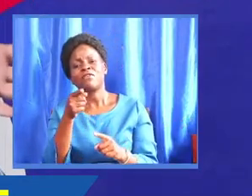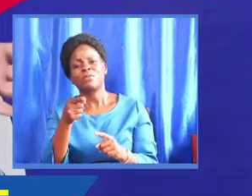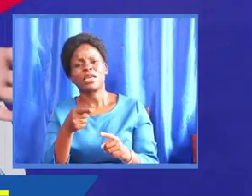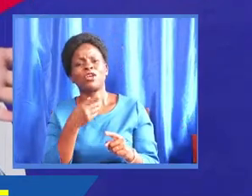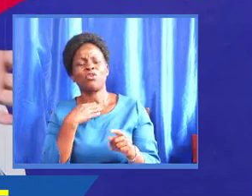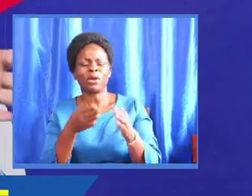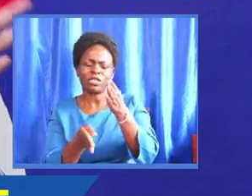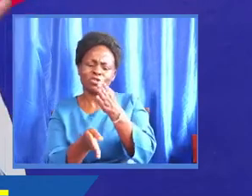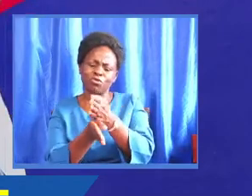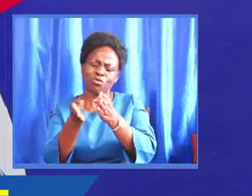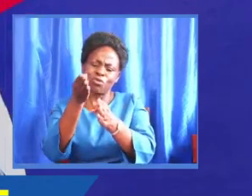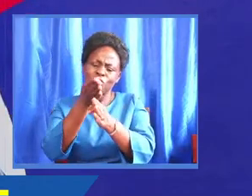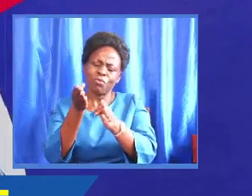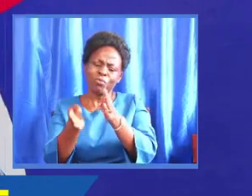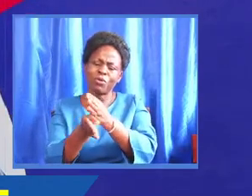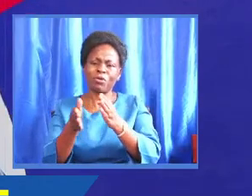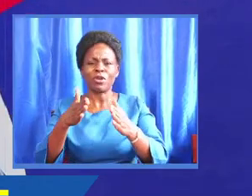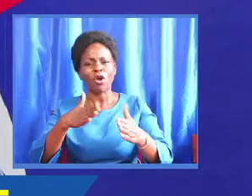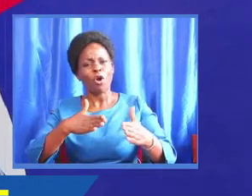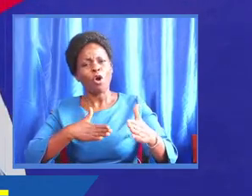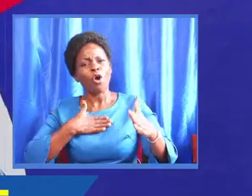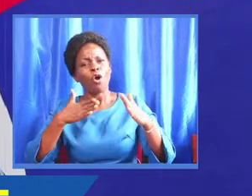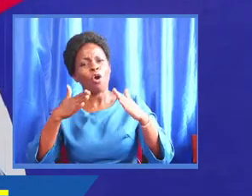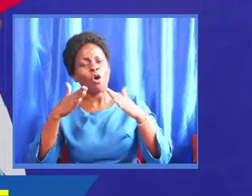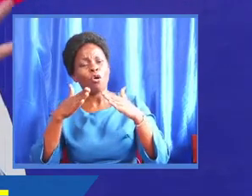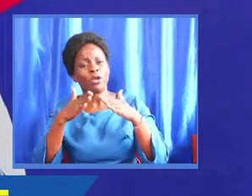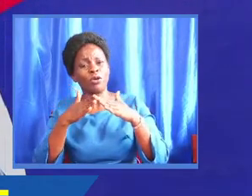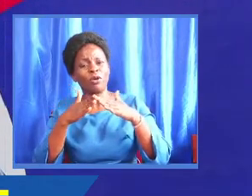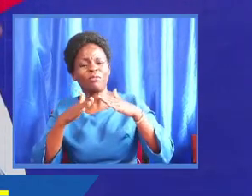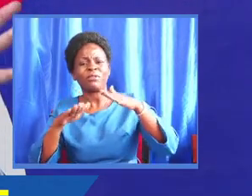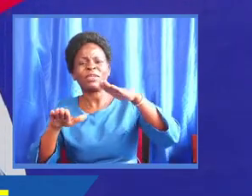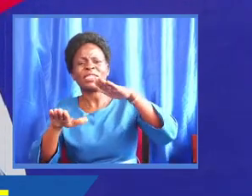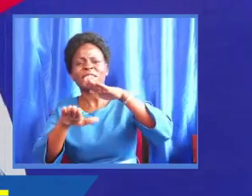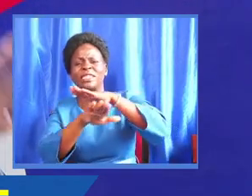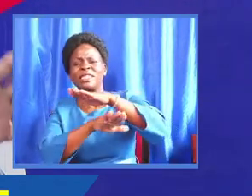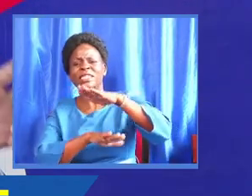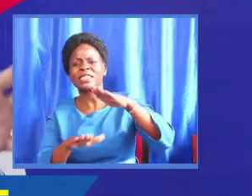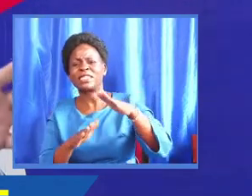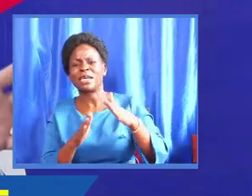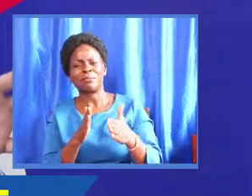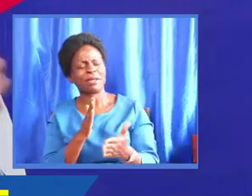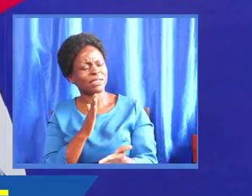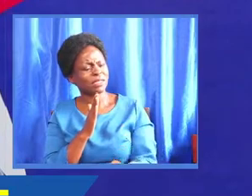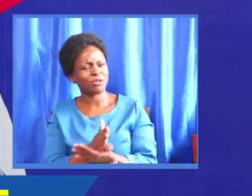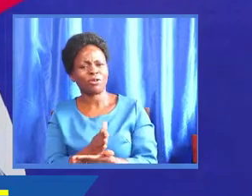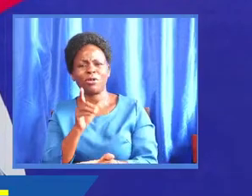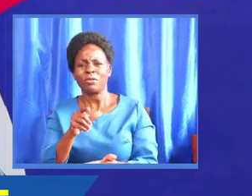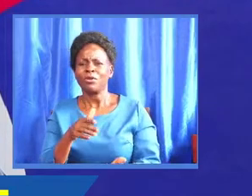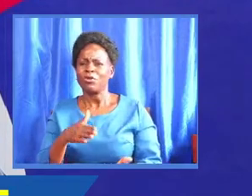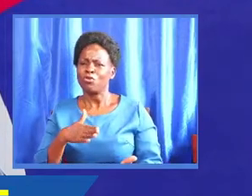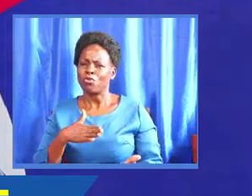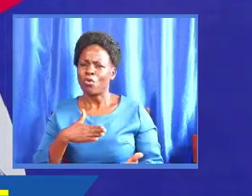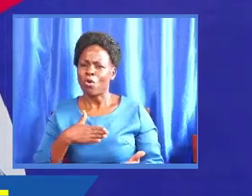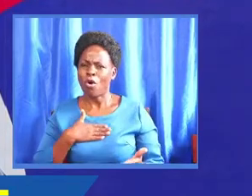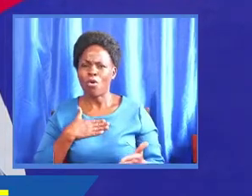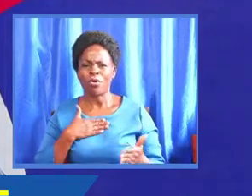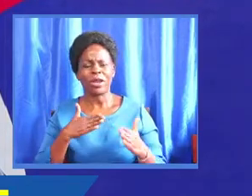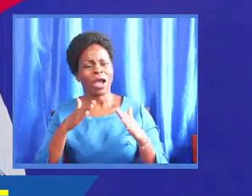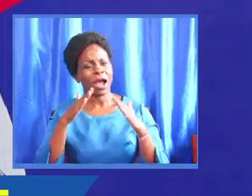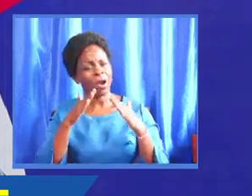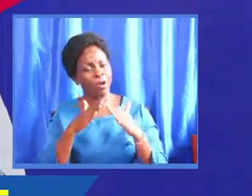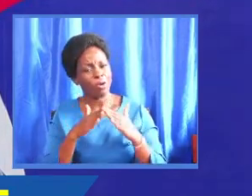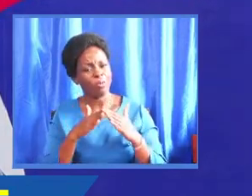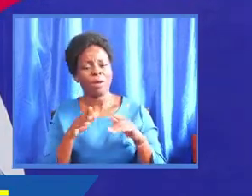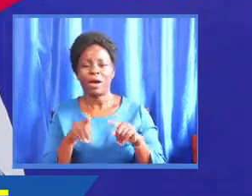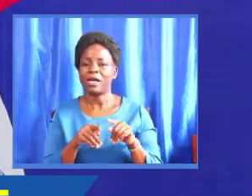own home. And it's a basic right of a human being to own a dwelling, as we call, you